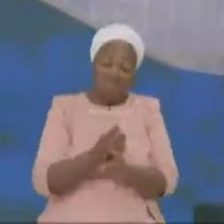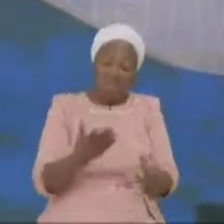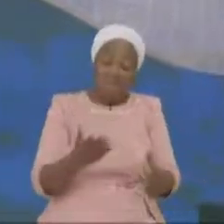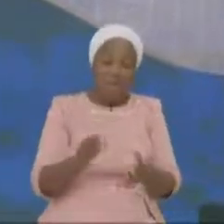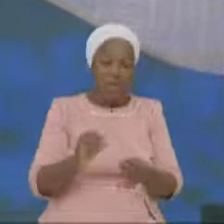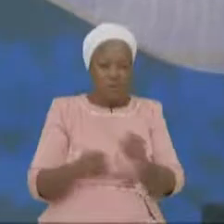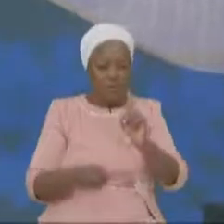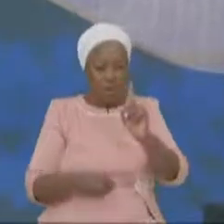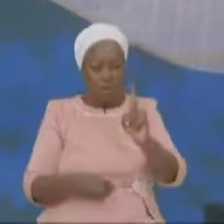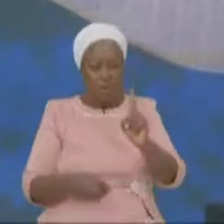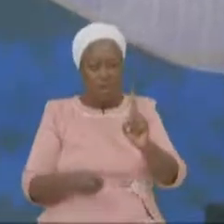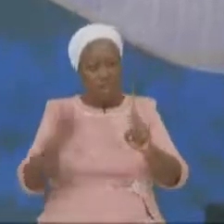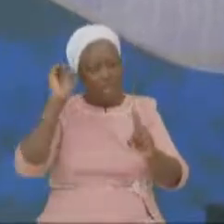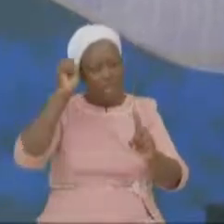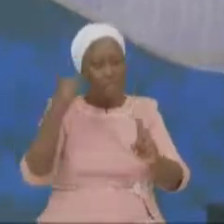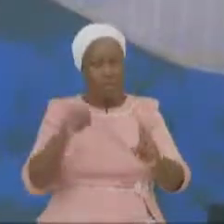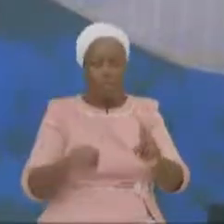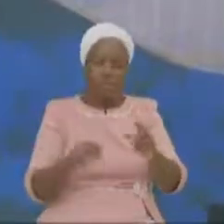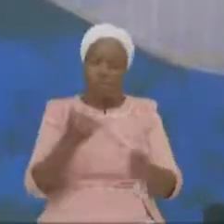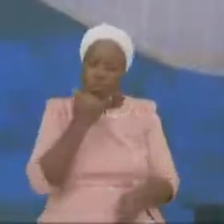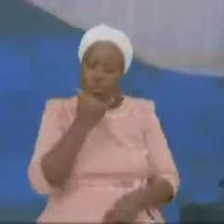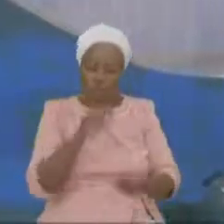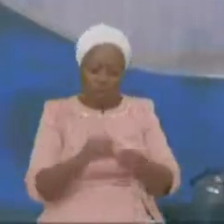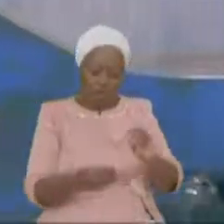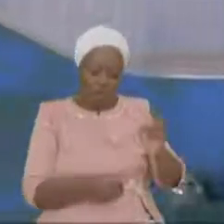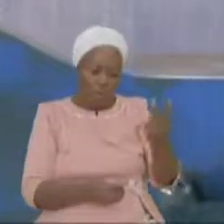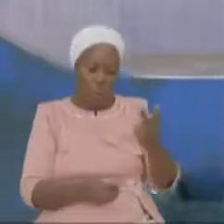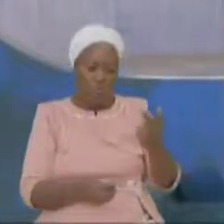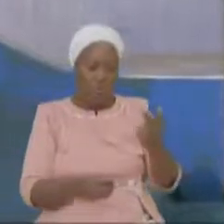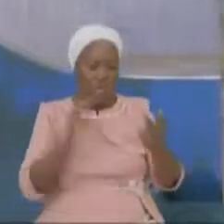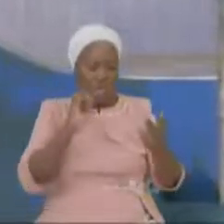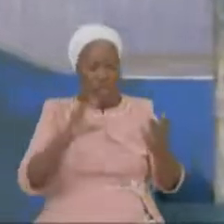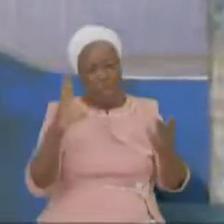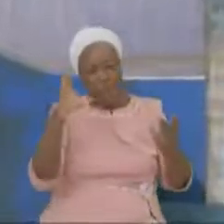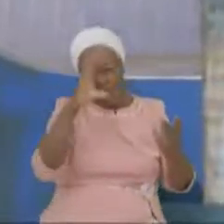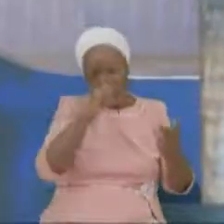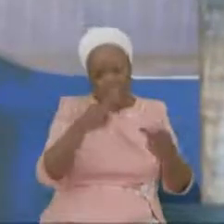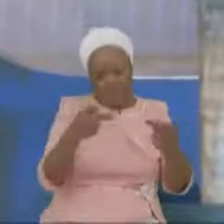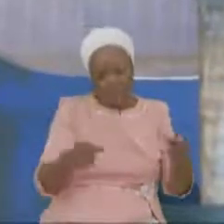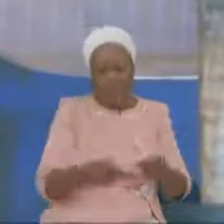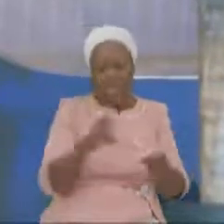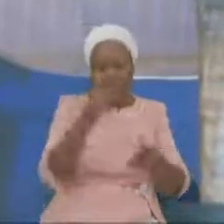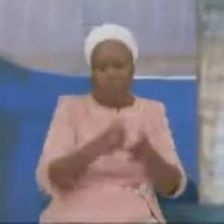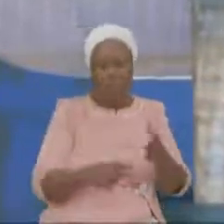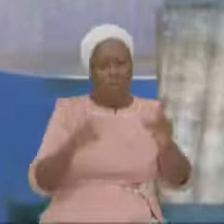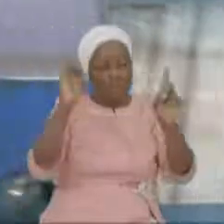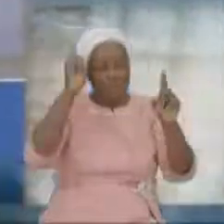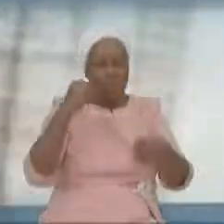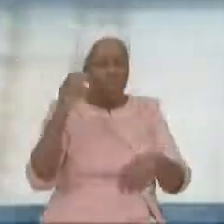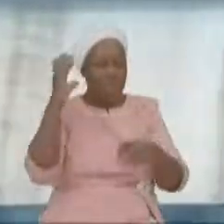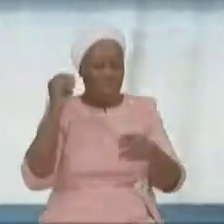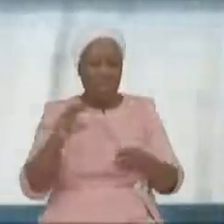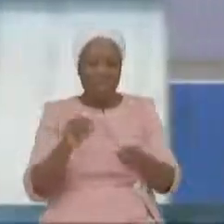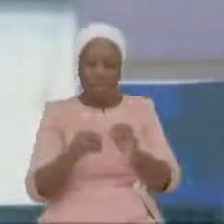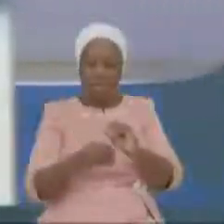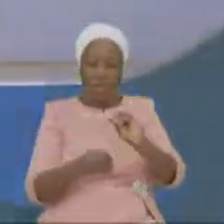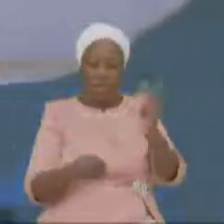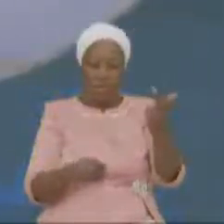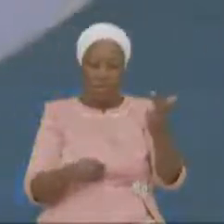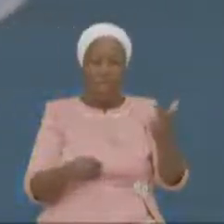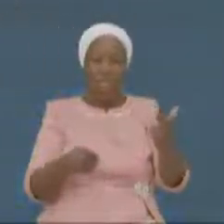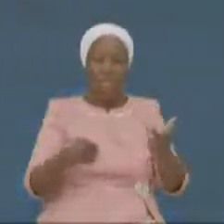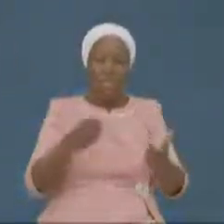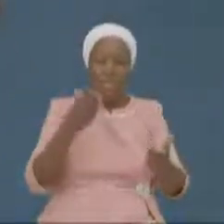he was wrong. Number two, he misplaced what he was hearing. Number three, there is